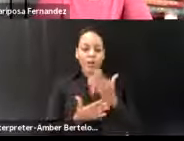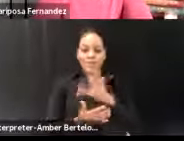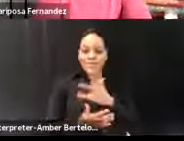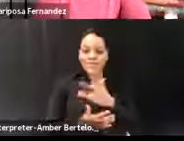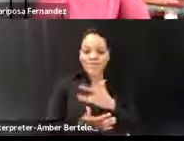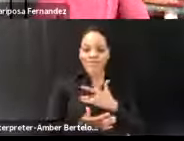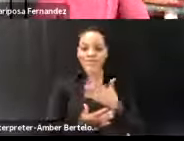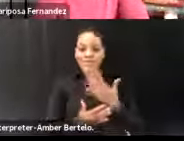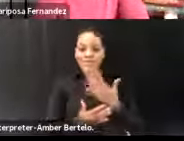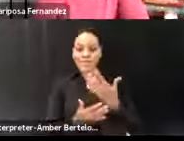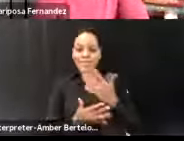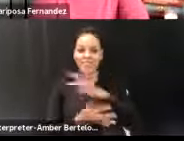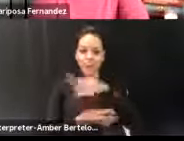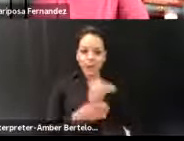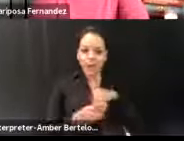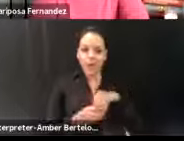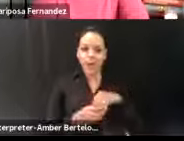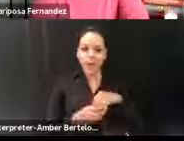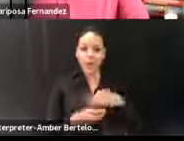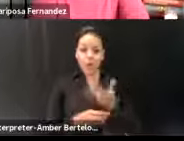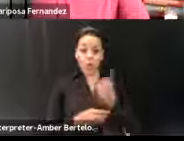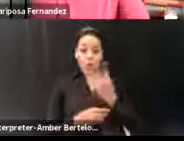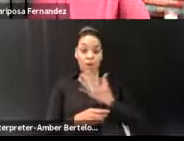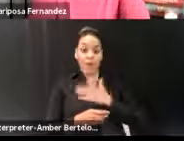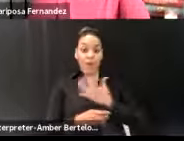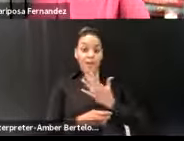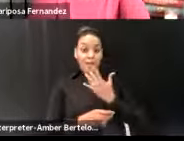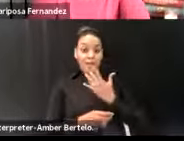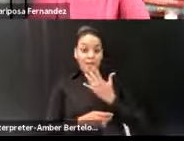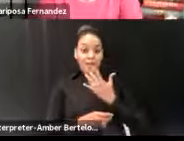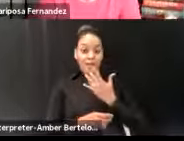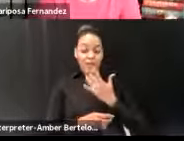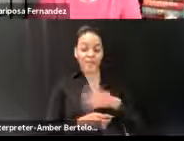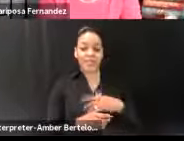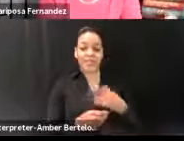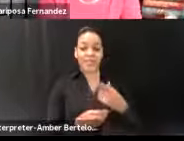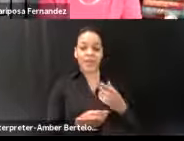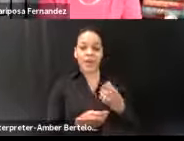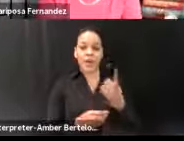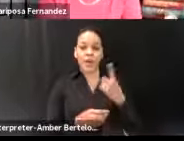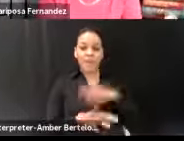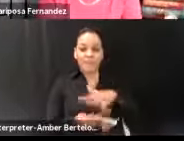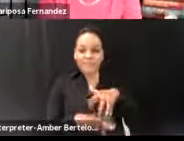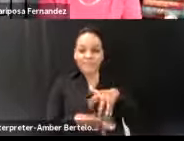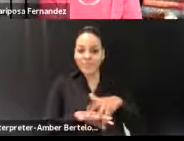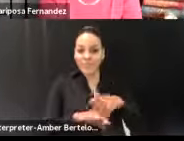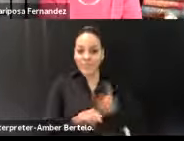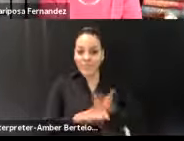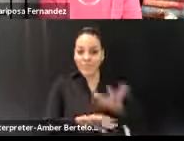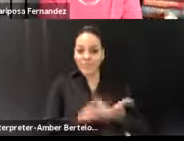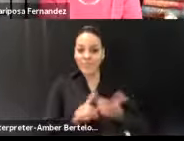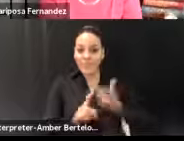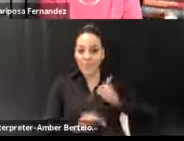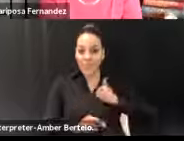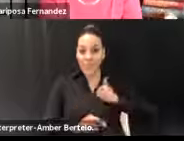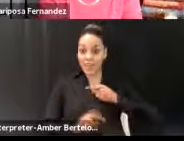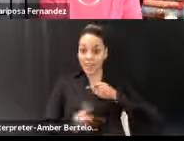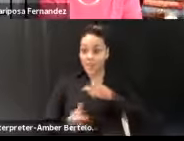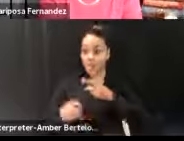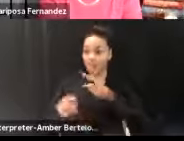favorite performances was this Indigenous poet from Canada, and her poem was making fun of the Pope, where she called